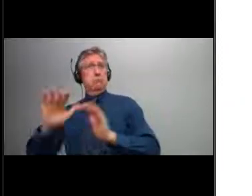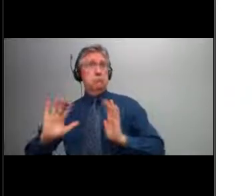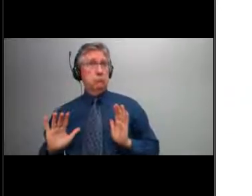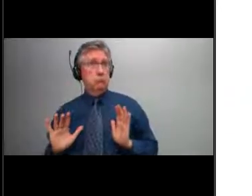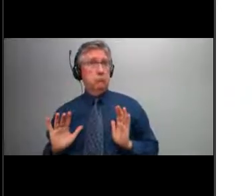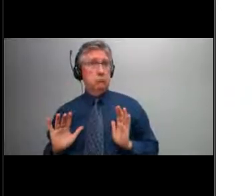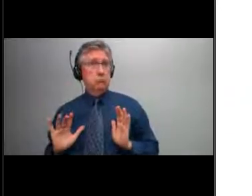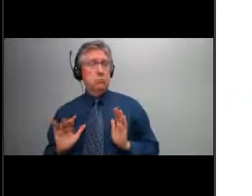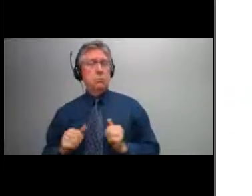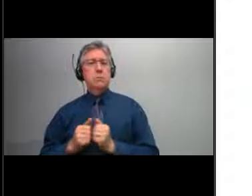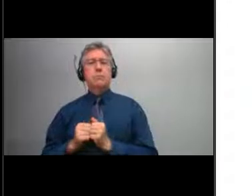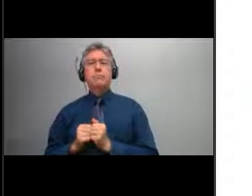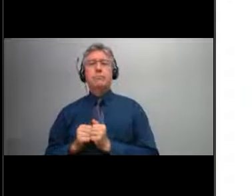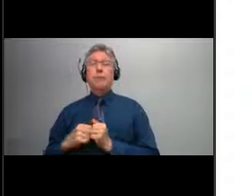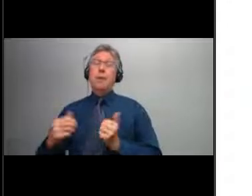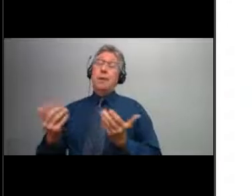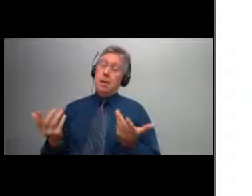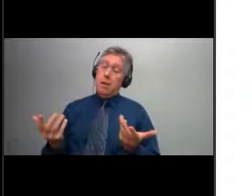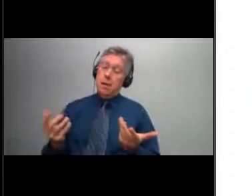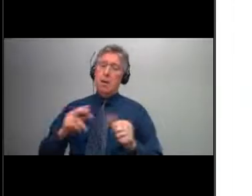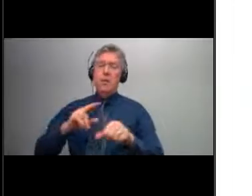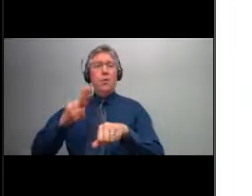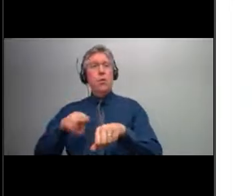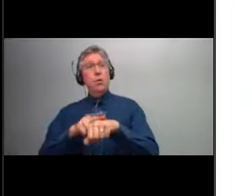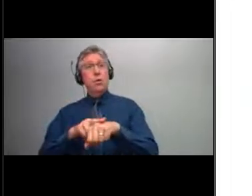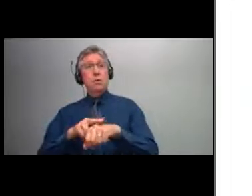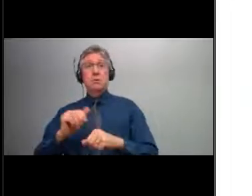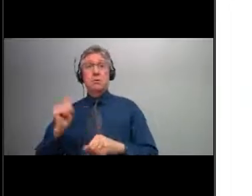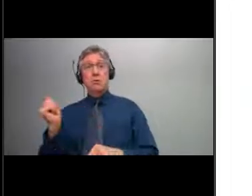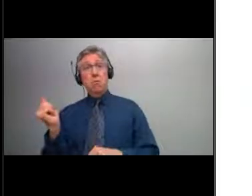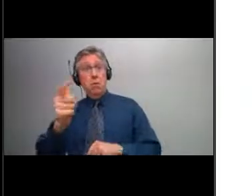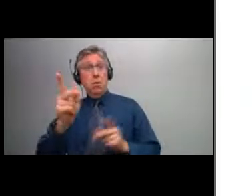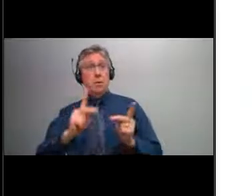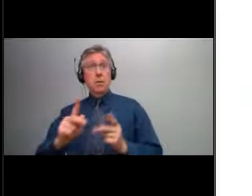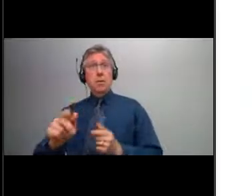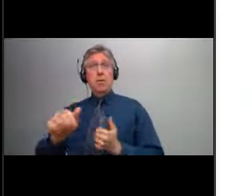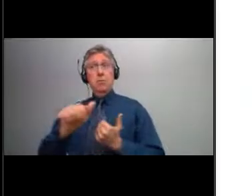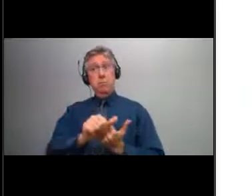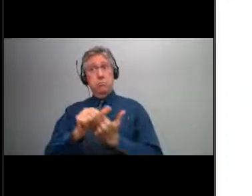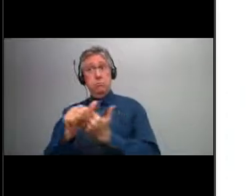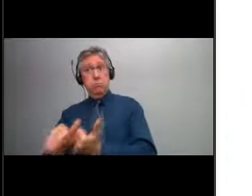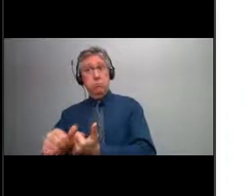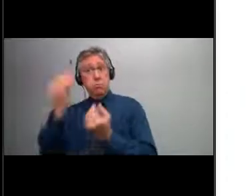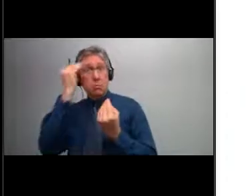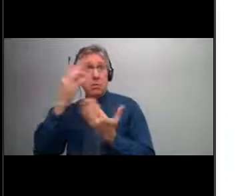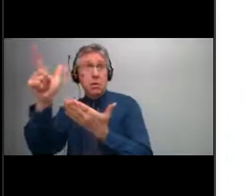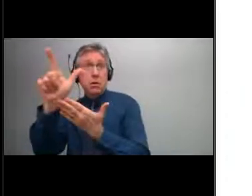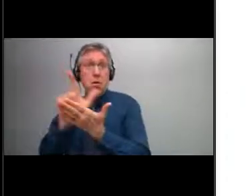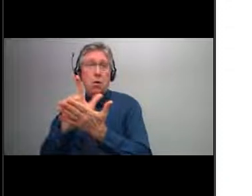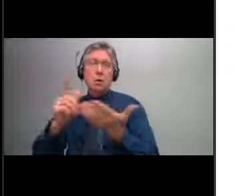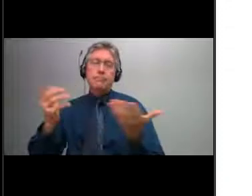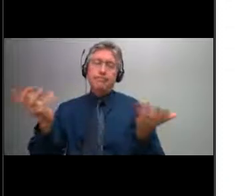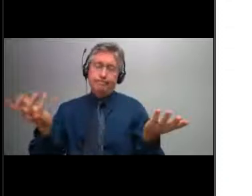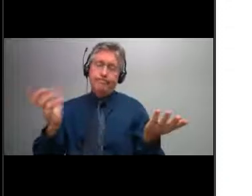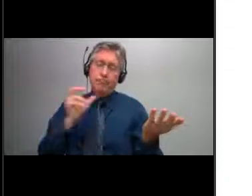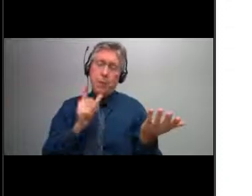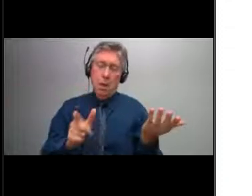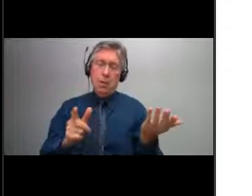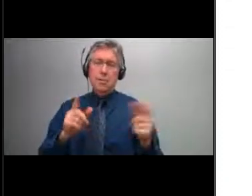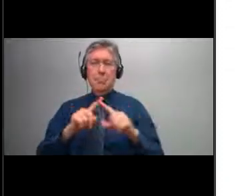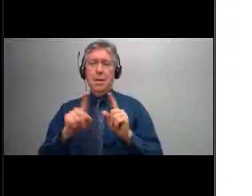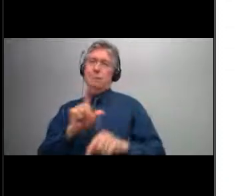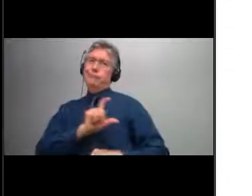obviously, not everybody's going to follow the law, and that's going to be an enforcement issue that's going to need to be